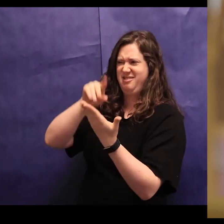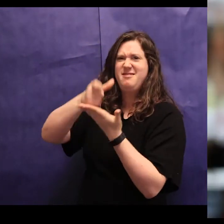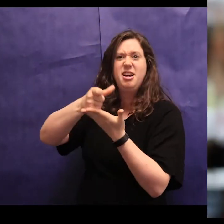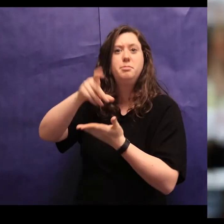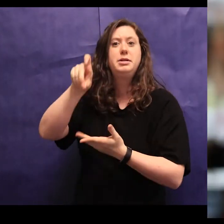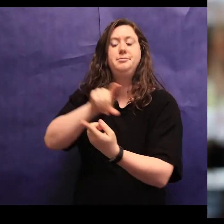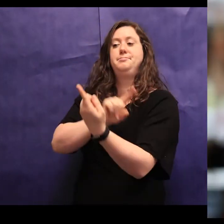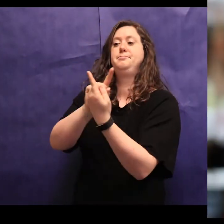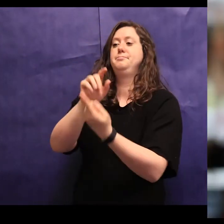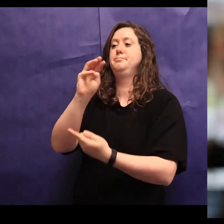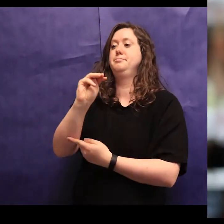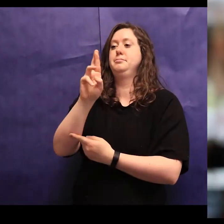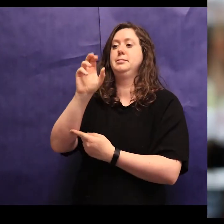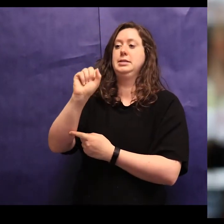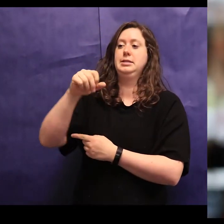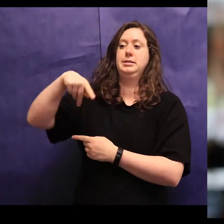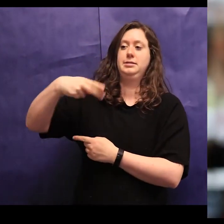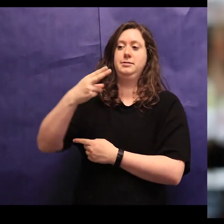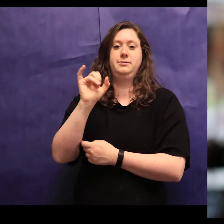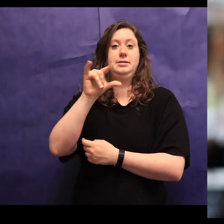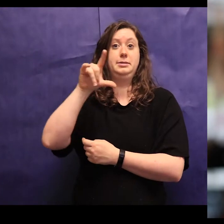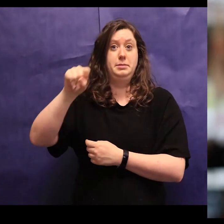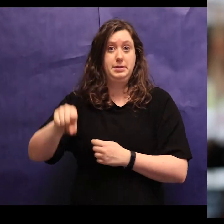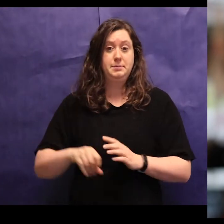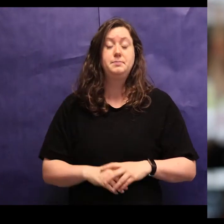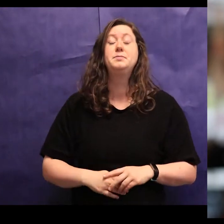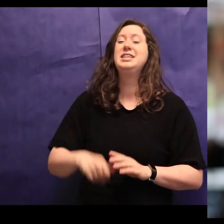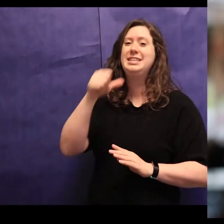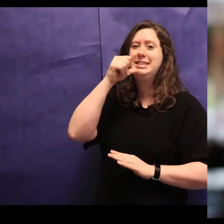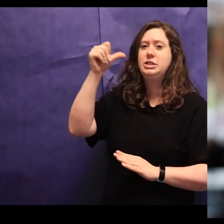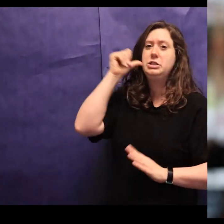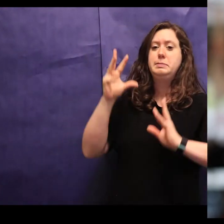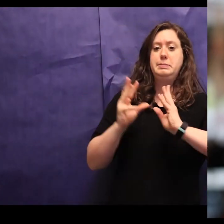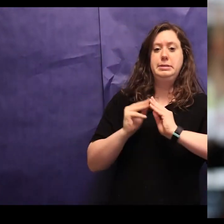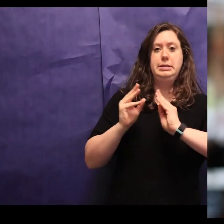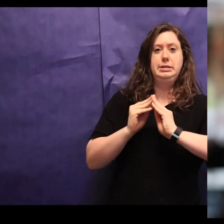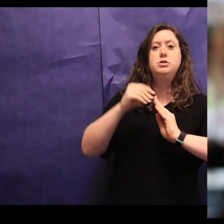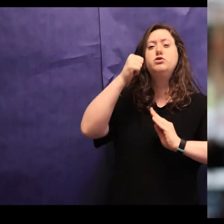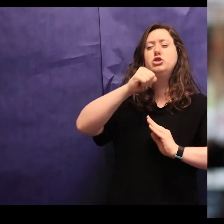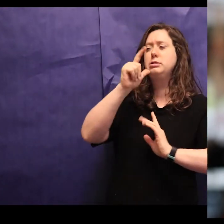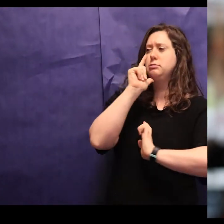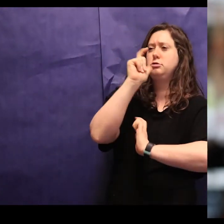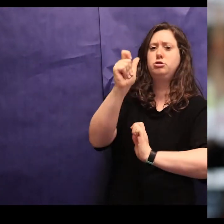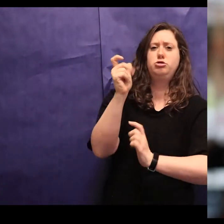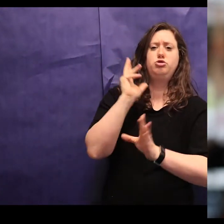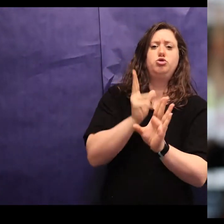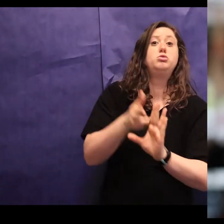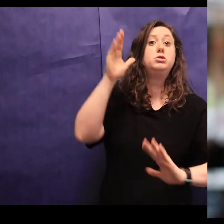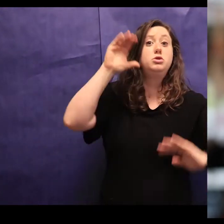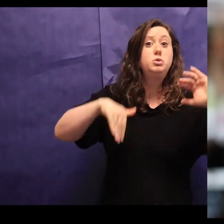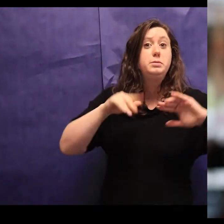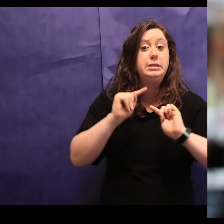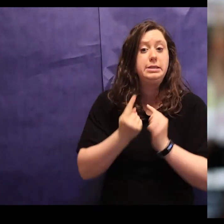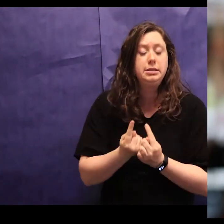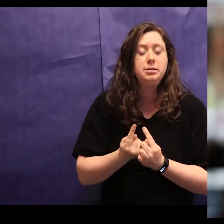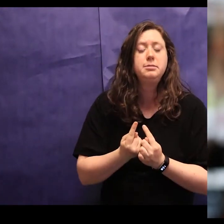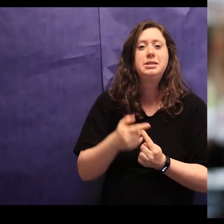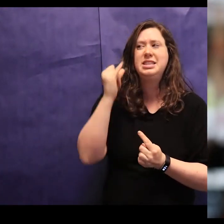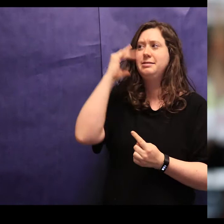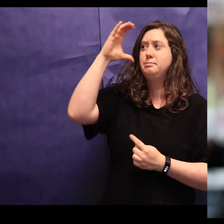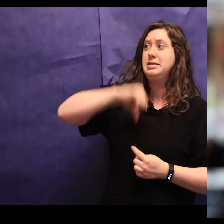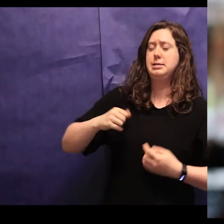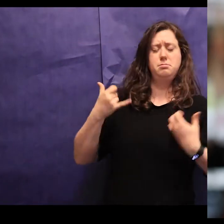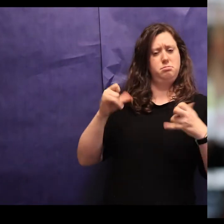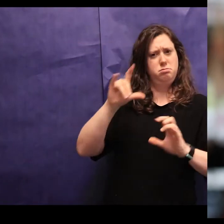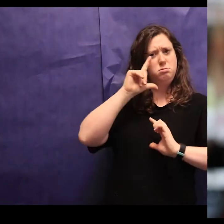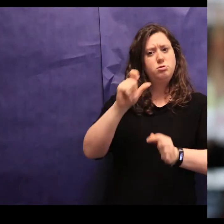Center. There was a meeting yesterday for girls interested in the swim team next fall. If you missed this meeting, make sure to talk to Mr. Troublecock or